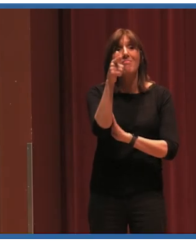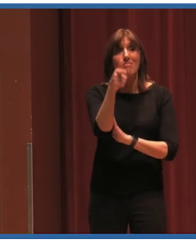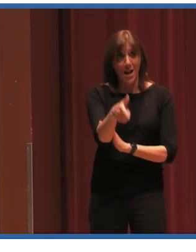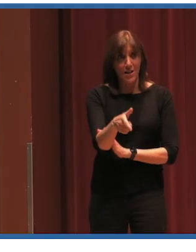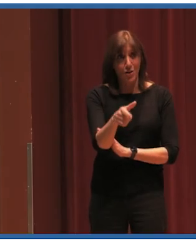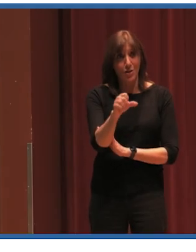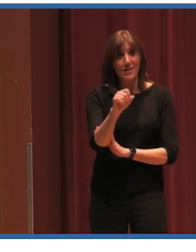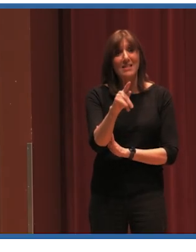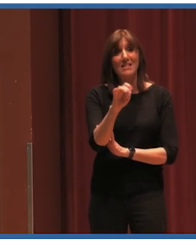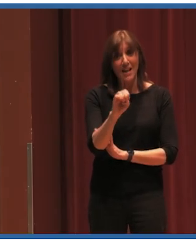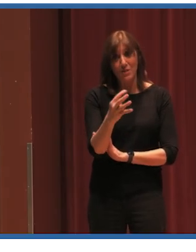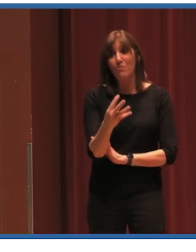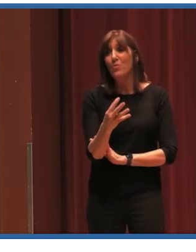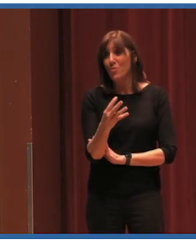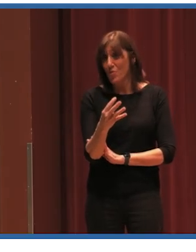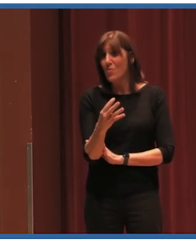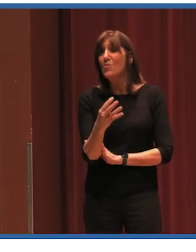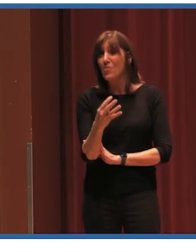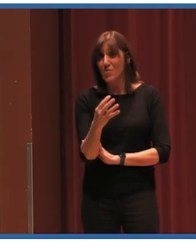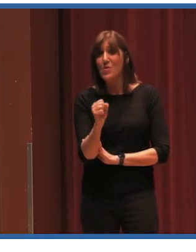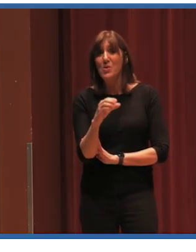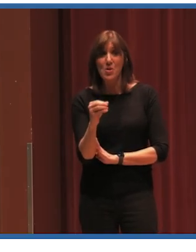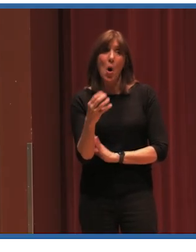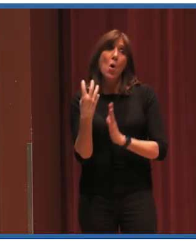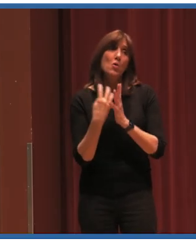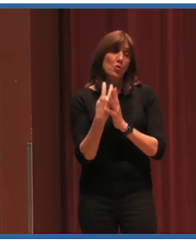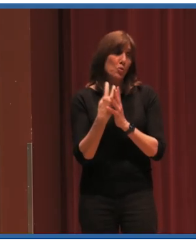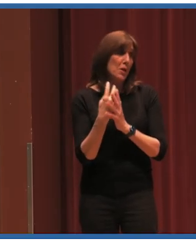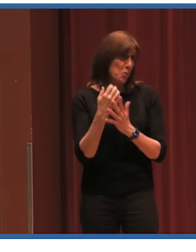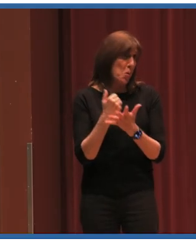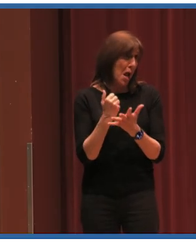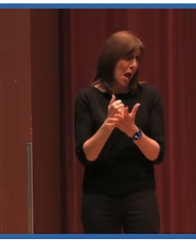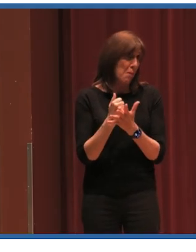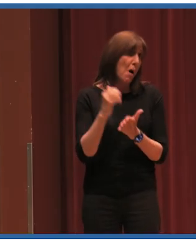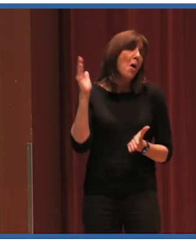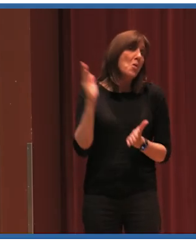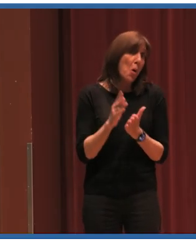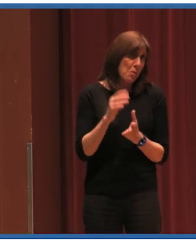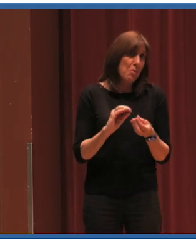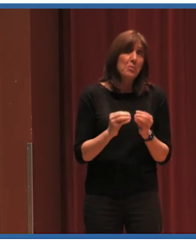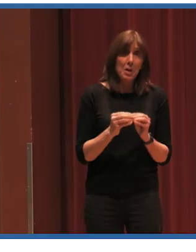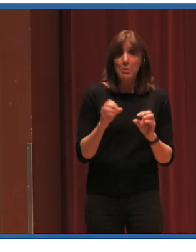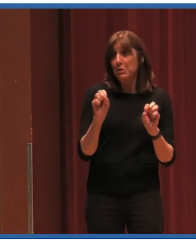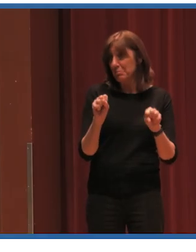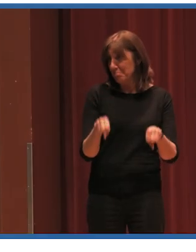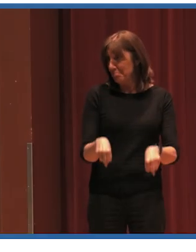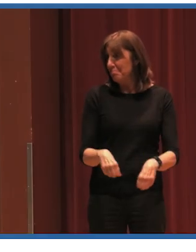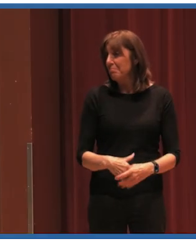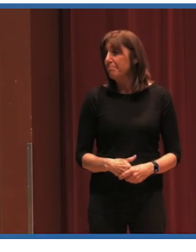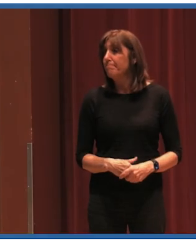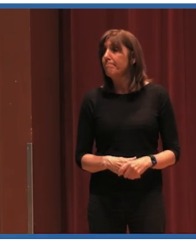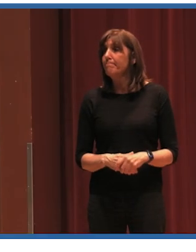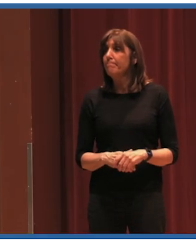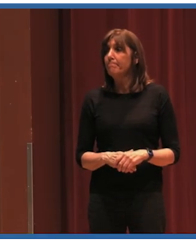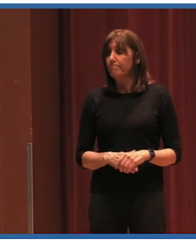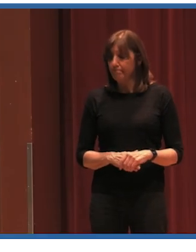really is where screening can help come in and hopefully identify that earlier where it is more treatable.